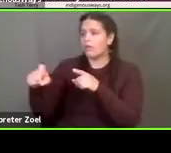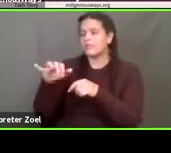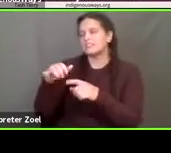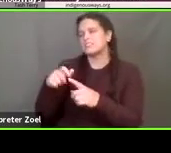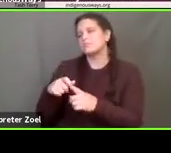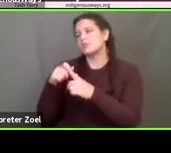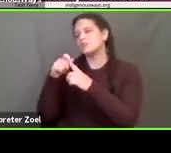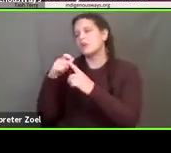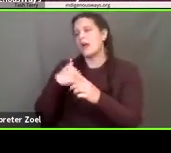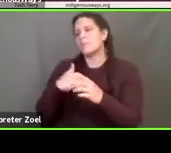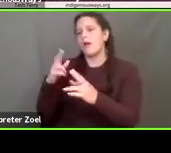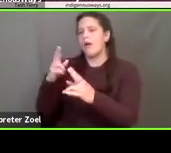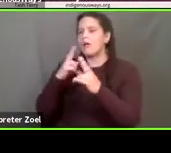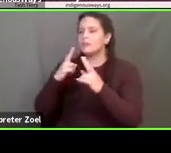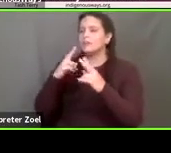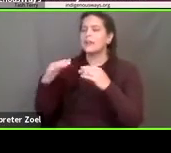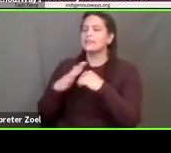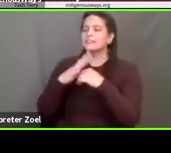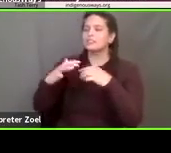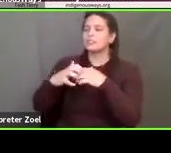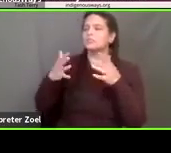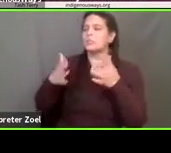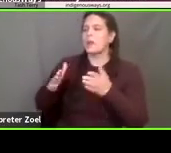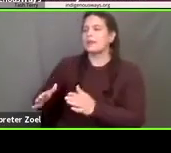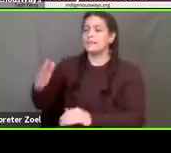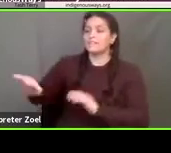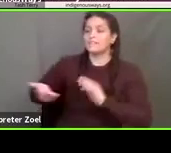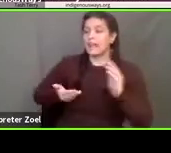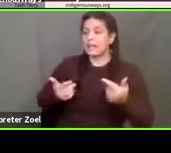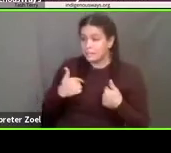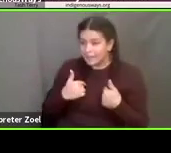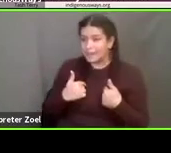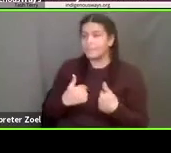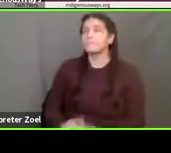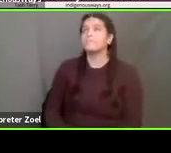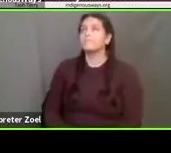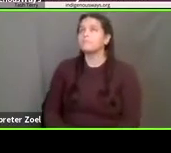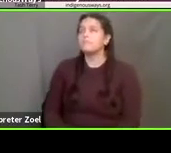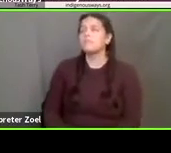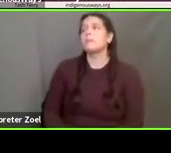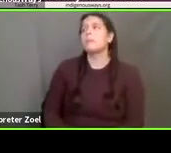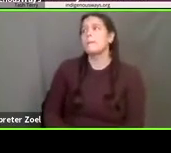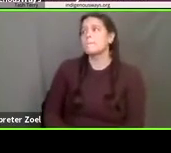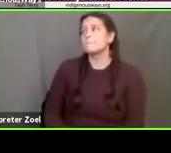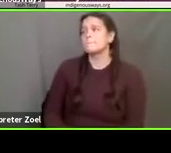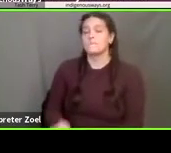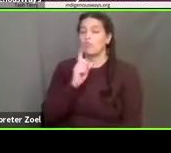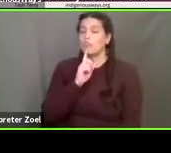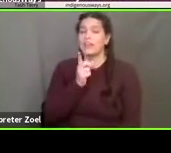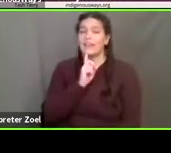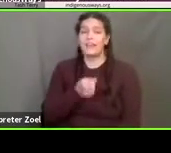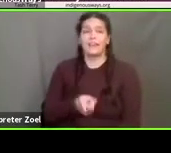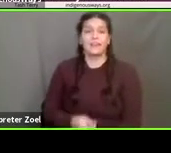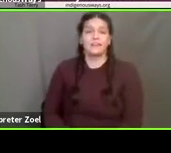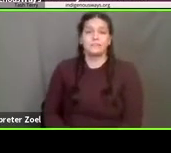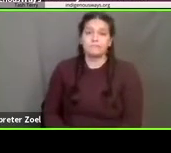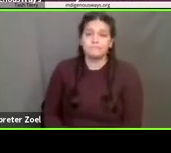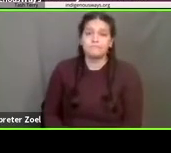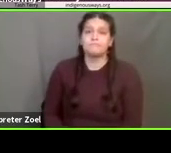Indigenous Ways invited me, but um, it's really quite a